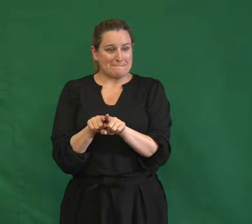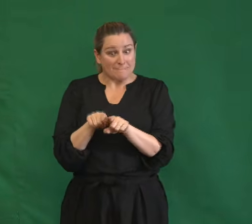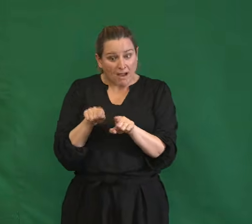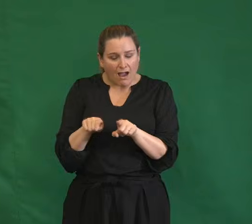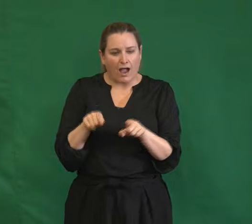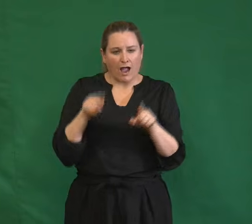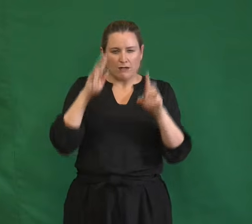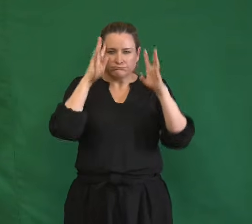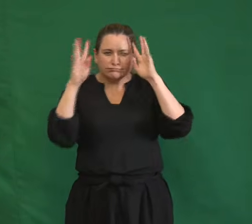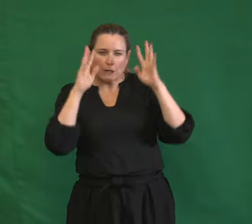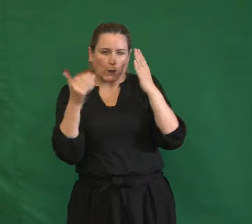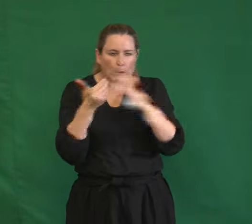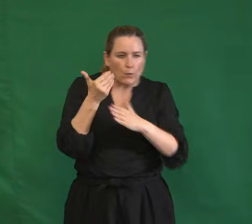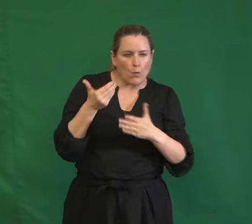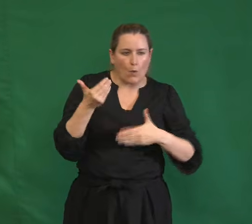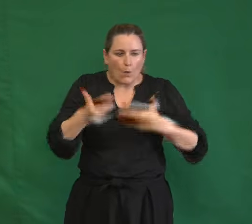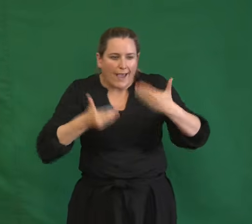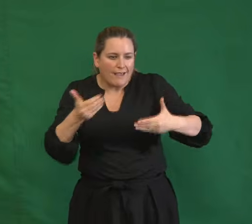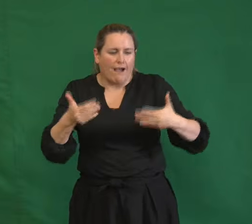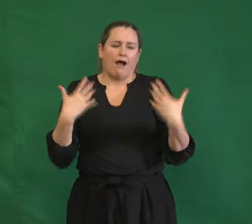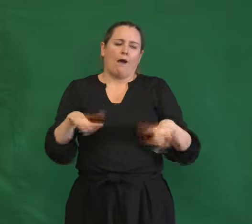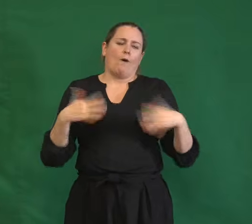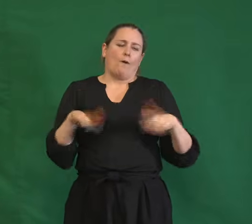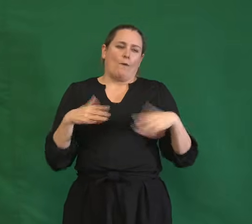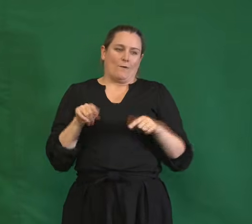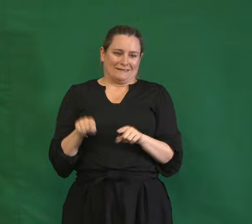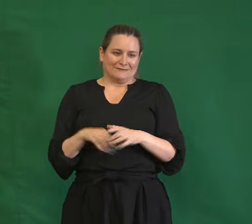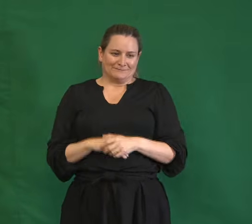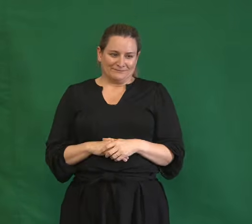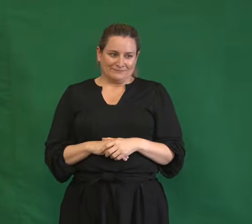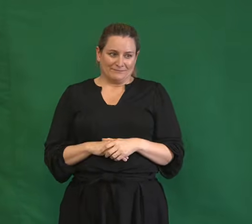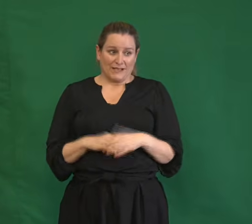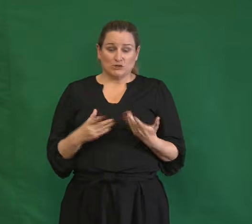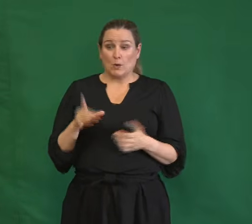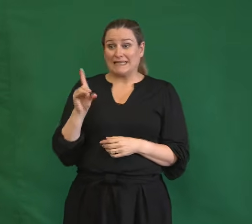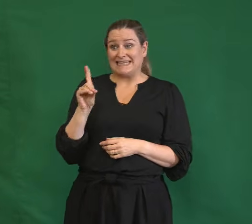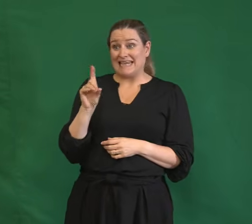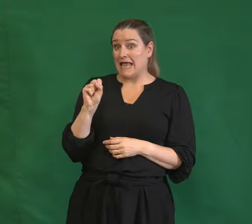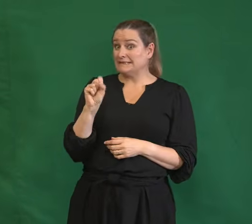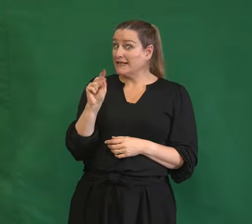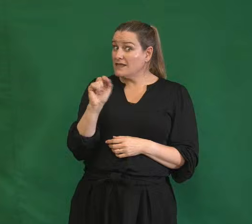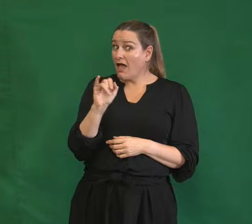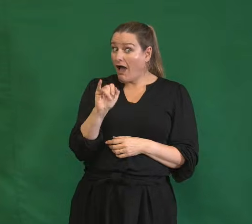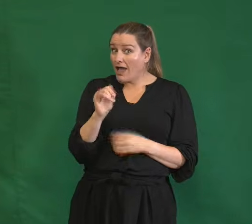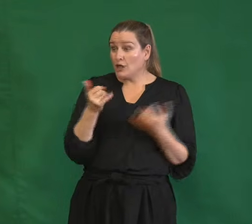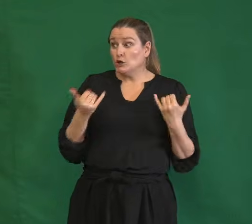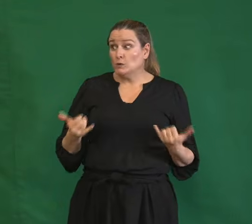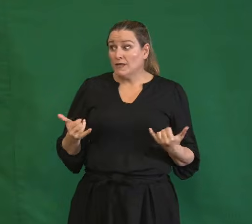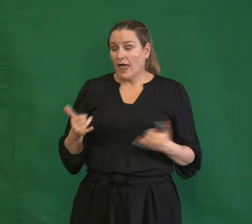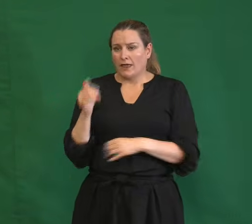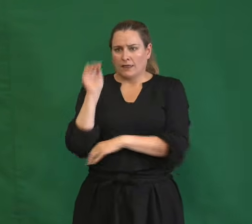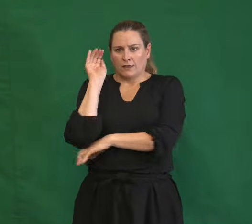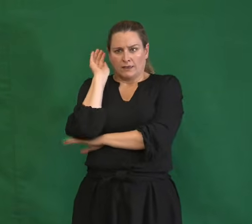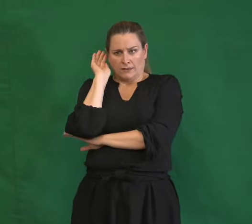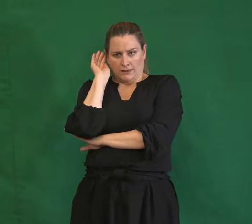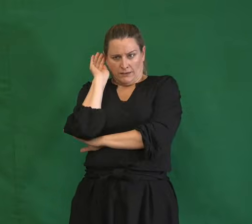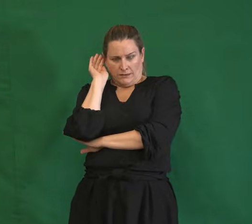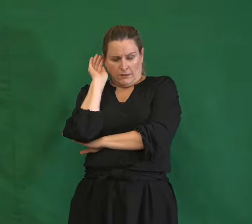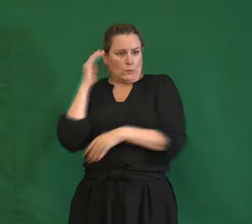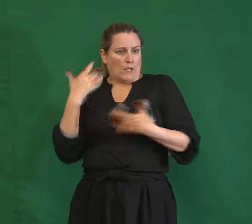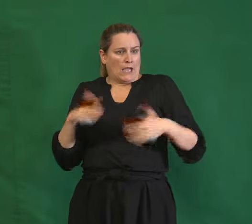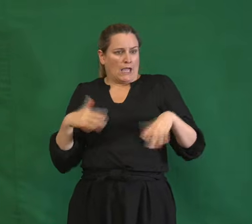innovations. Today, DSTI has listened at the vast amount of work that we are doing as